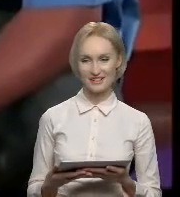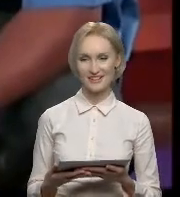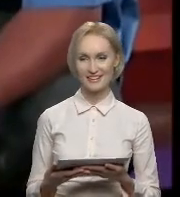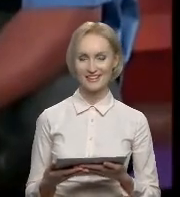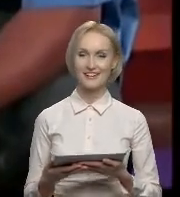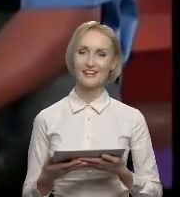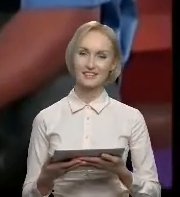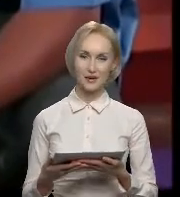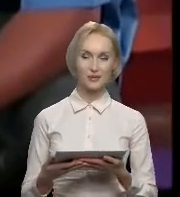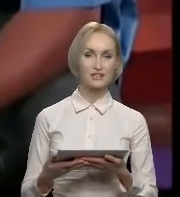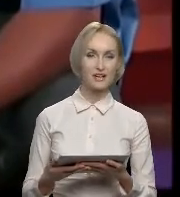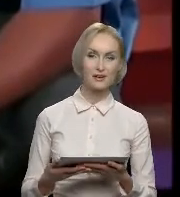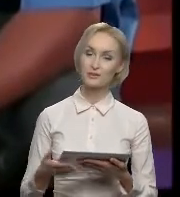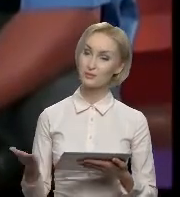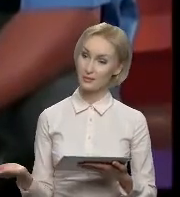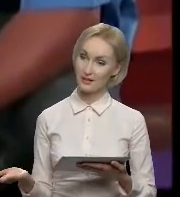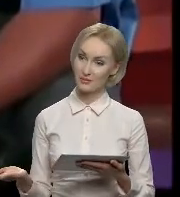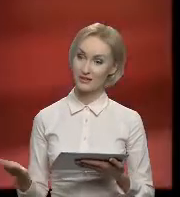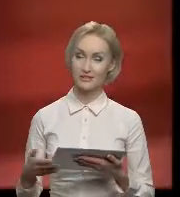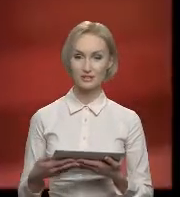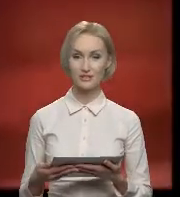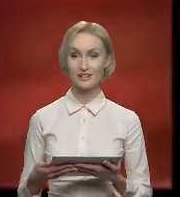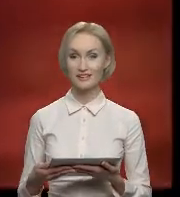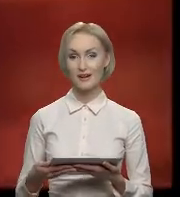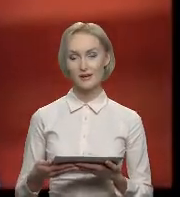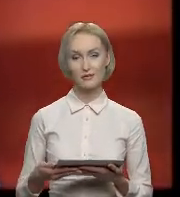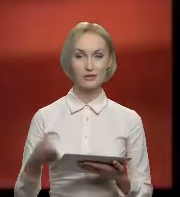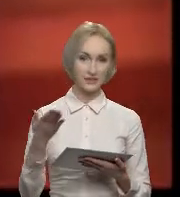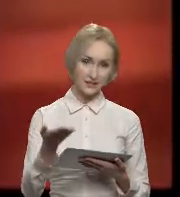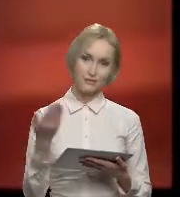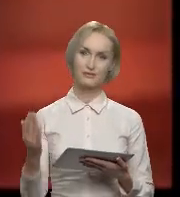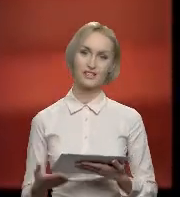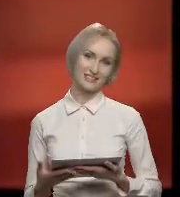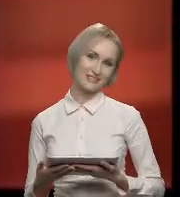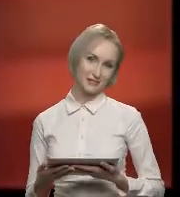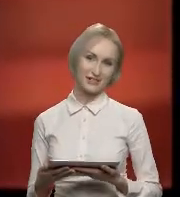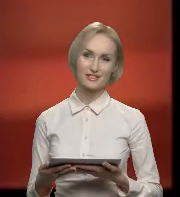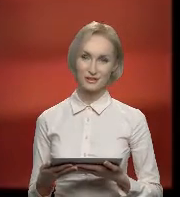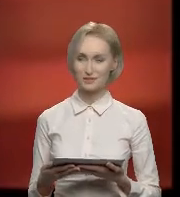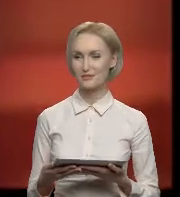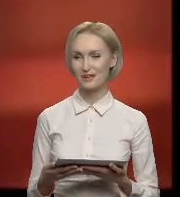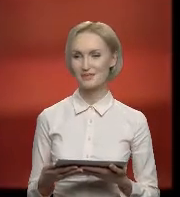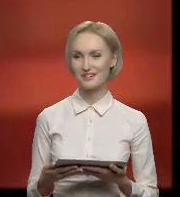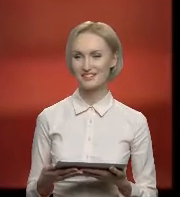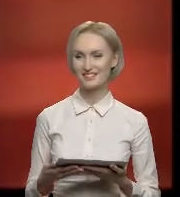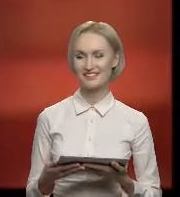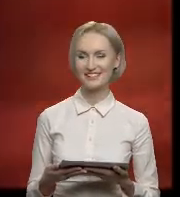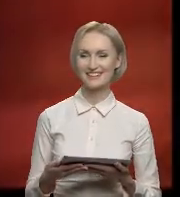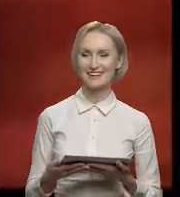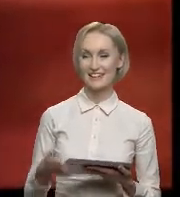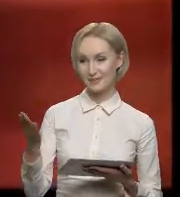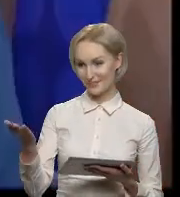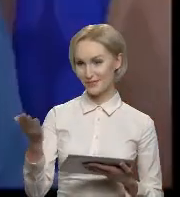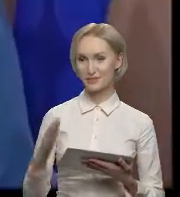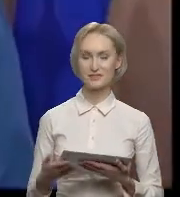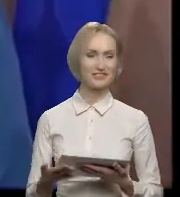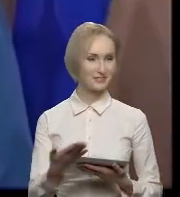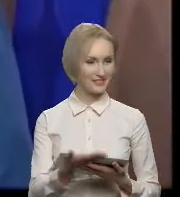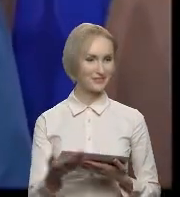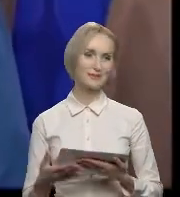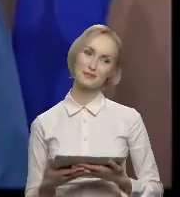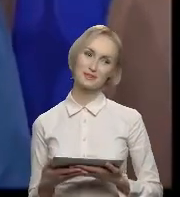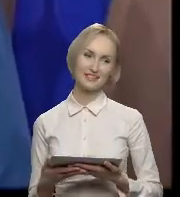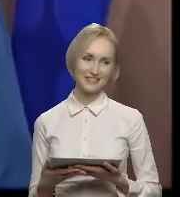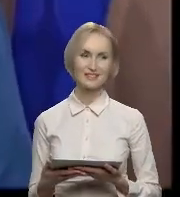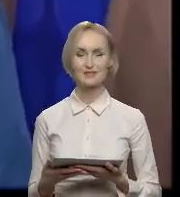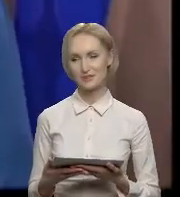coming out here, hair all dirty. Can't take care of your Bill, kids. Bill, man, every time, look, she called me over. Breath she asked